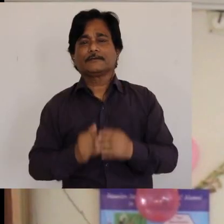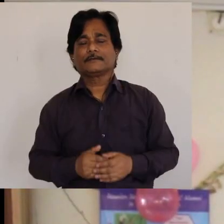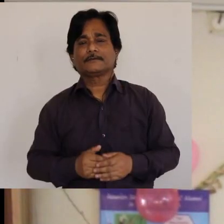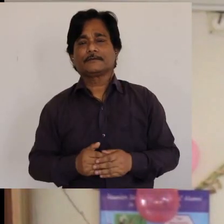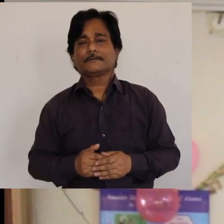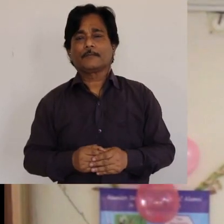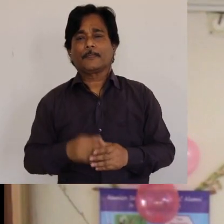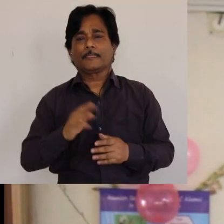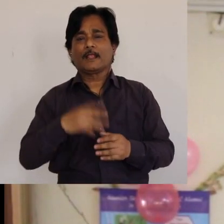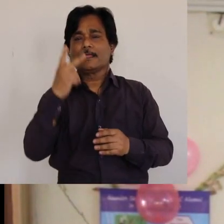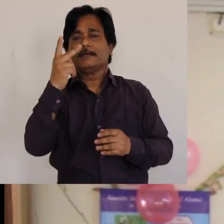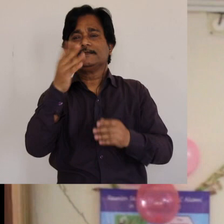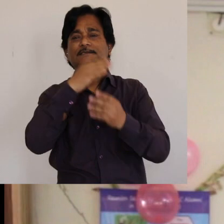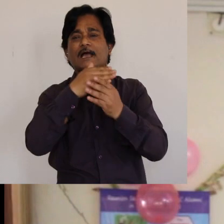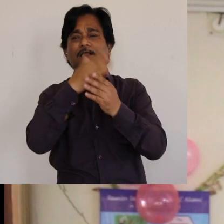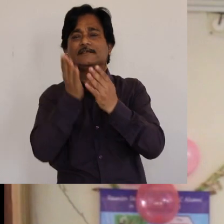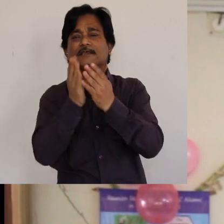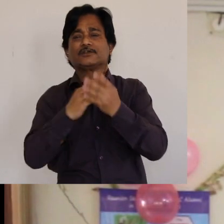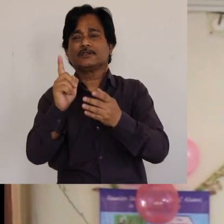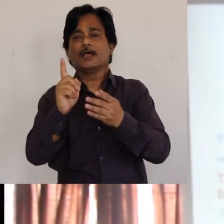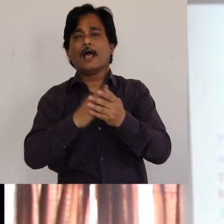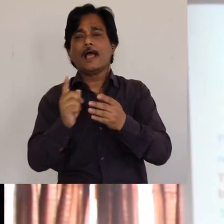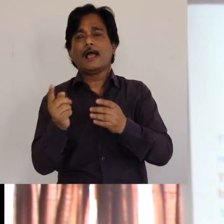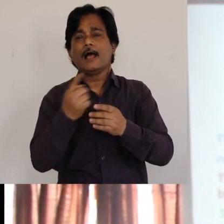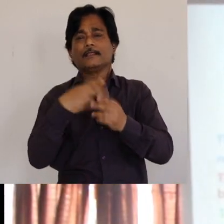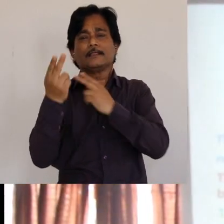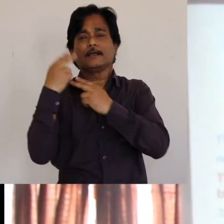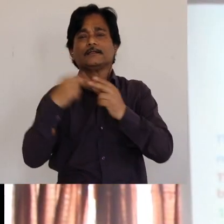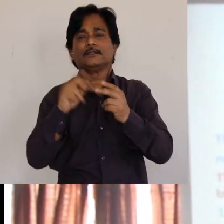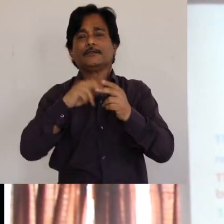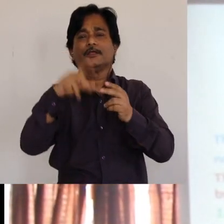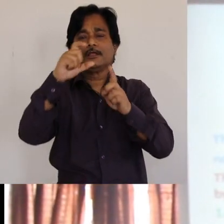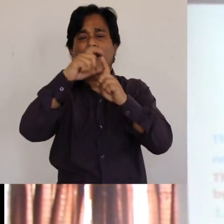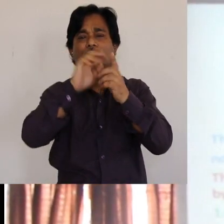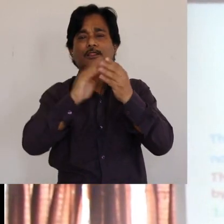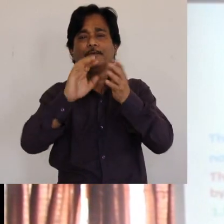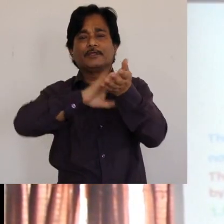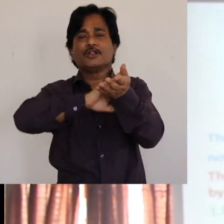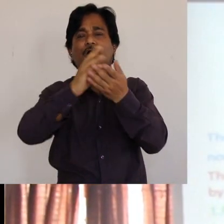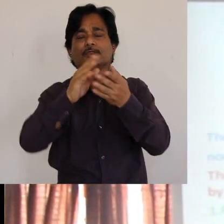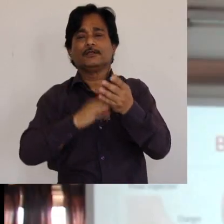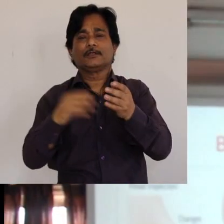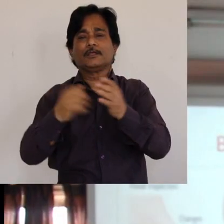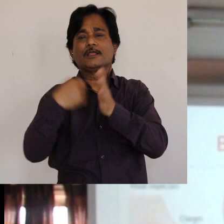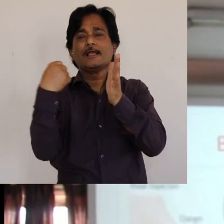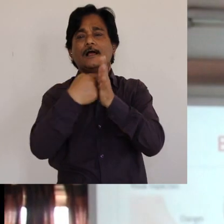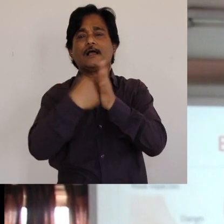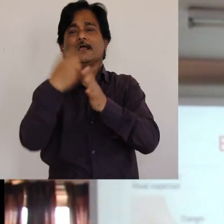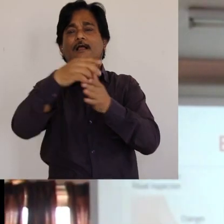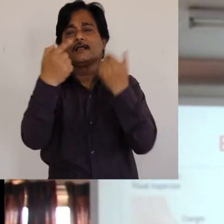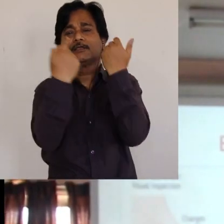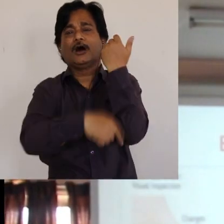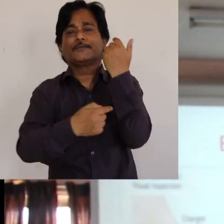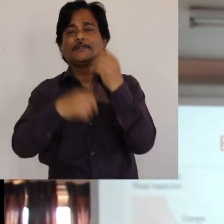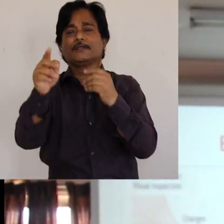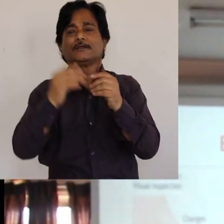The second session was facilitated by Dr. Patrick Bipul Bishash, Member Secretary, Cancer Hospital Rajshahi, on the identification and symptom